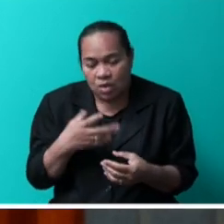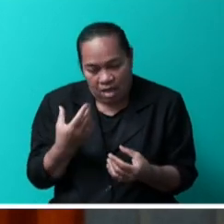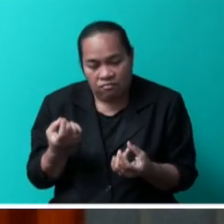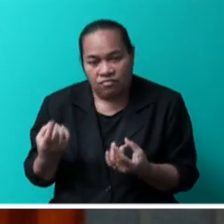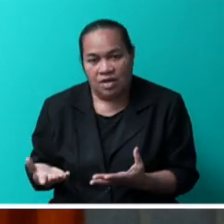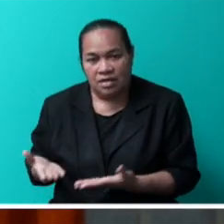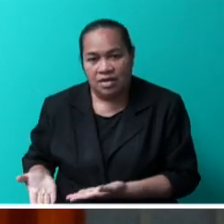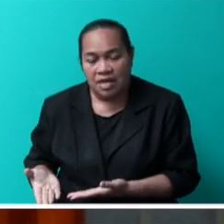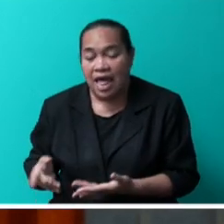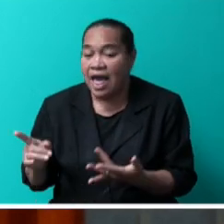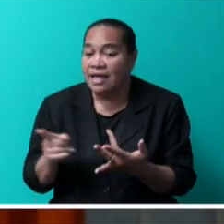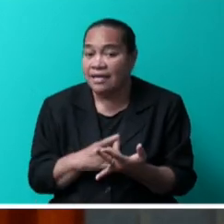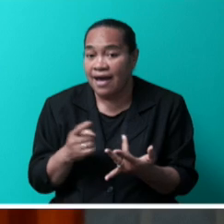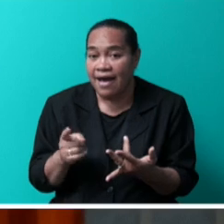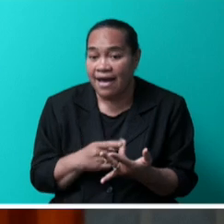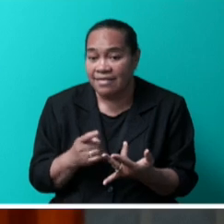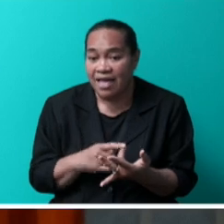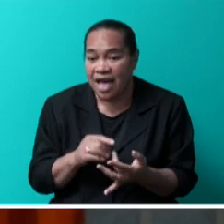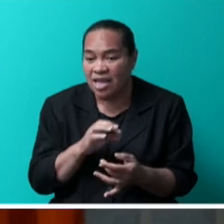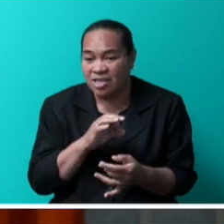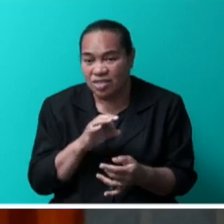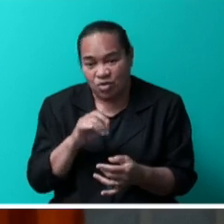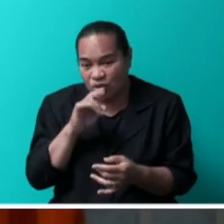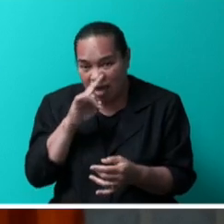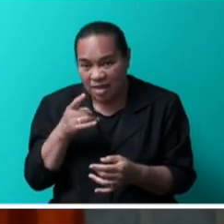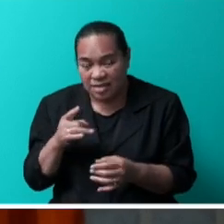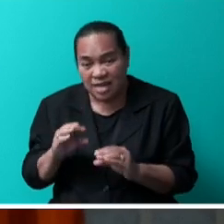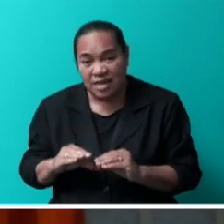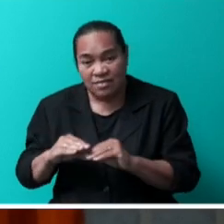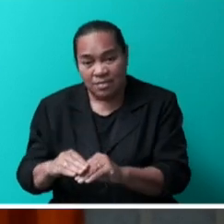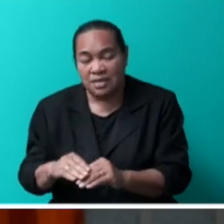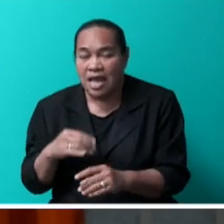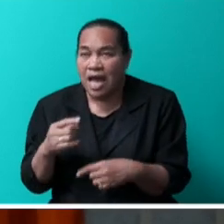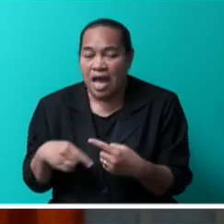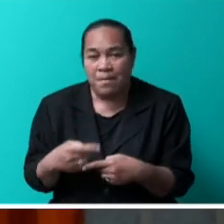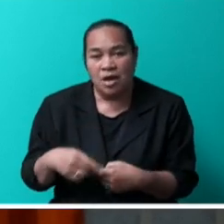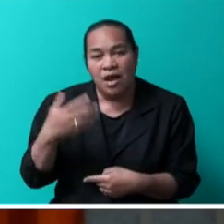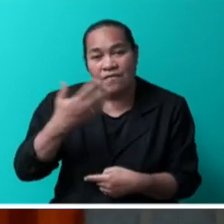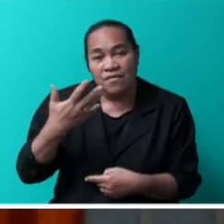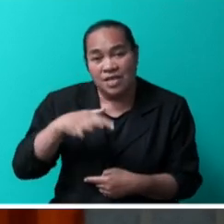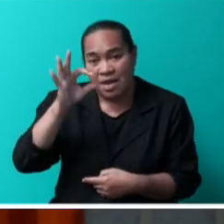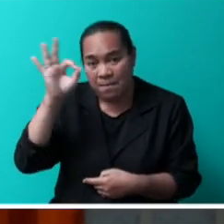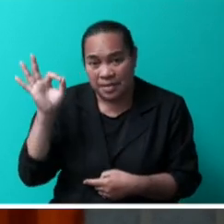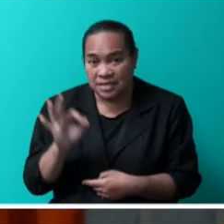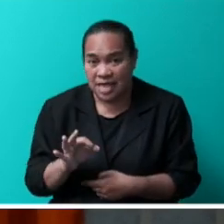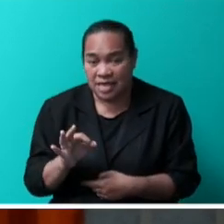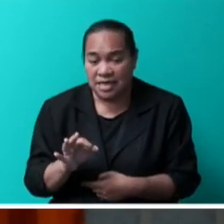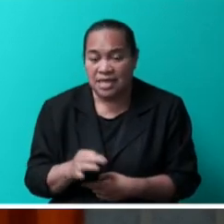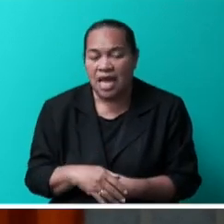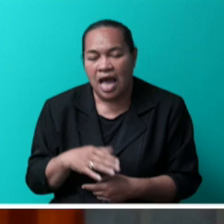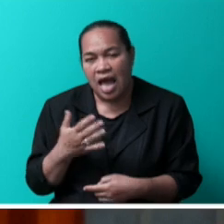The remaining non-investable reserves, approximately 15% or